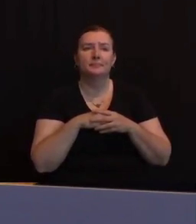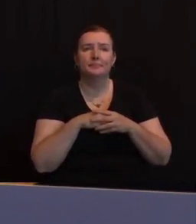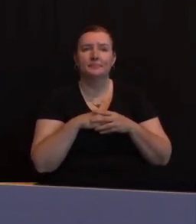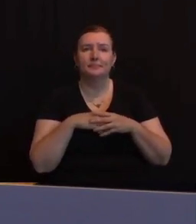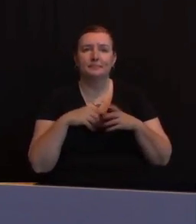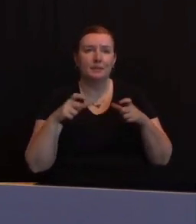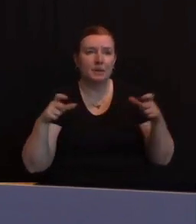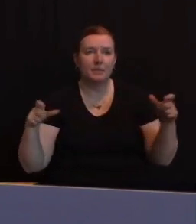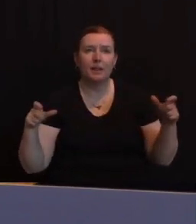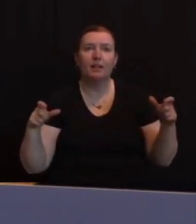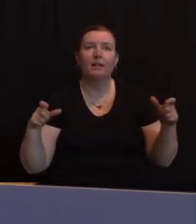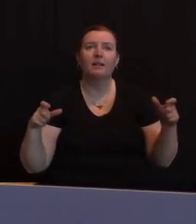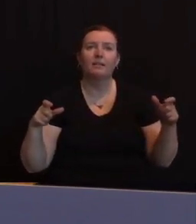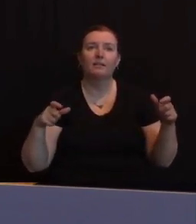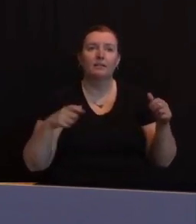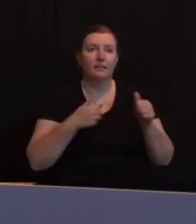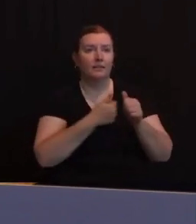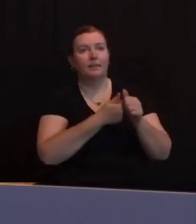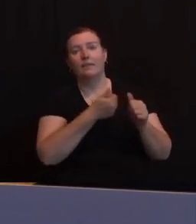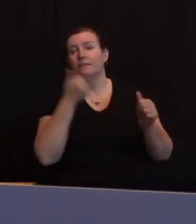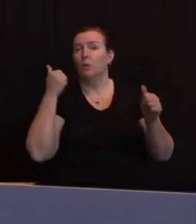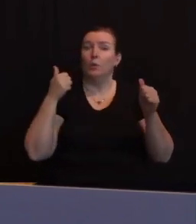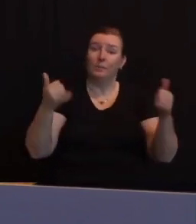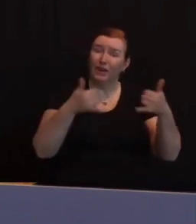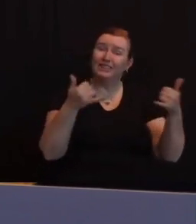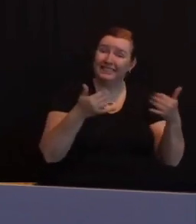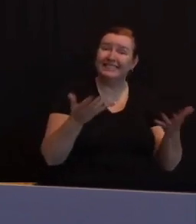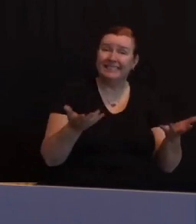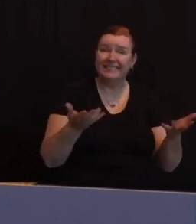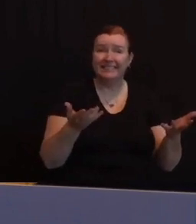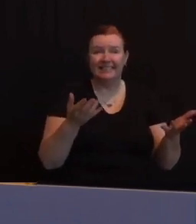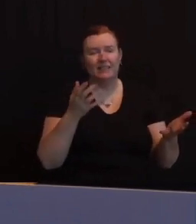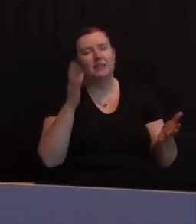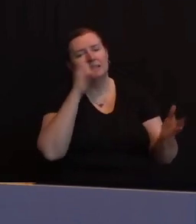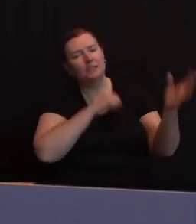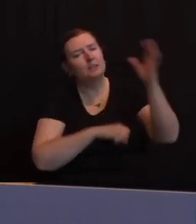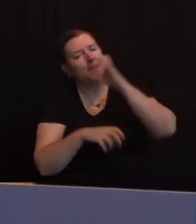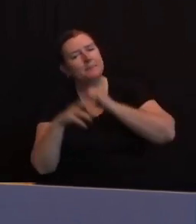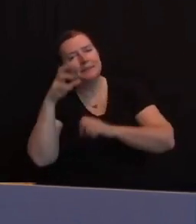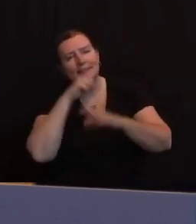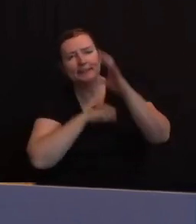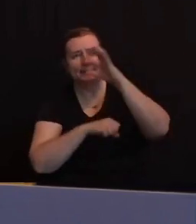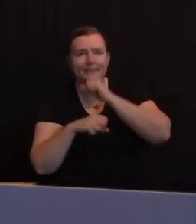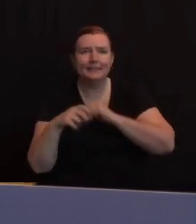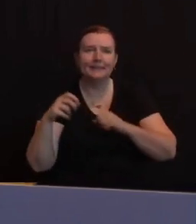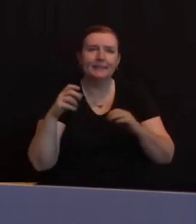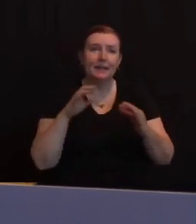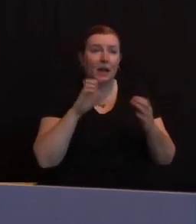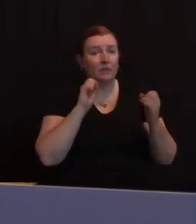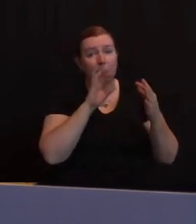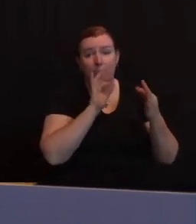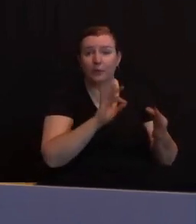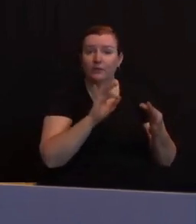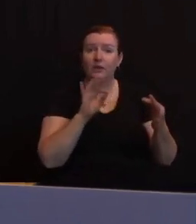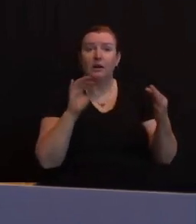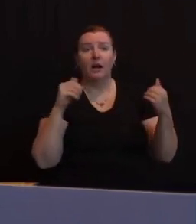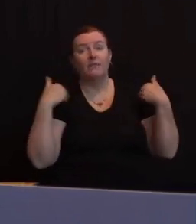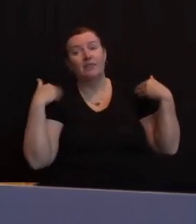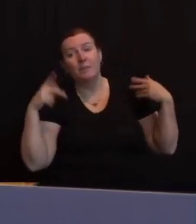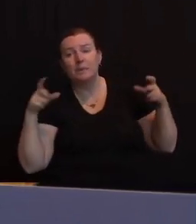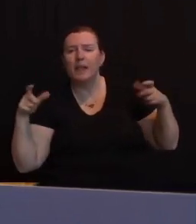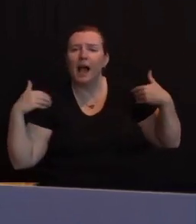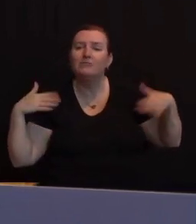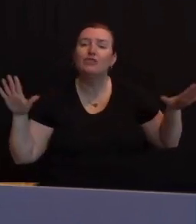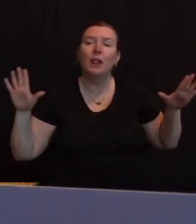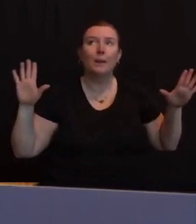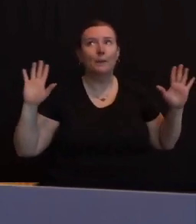example, and the like. So that's why, again, getting back to looking at a lot of other metrics, like the